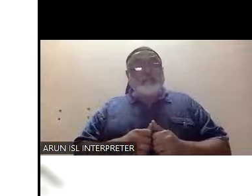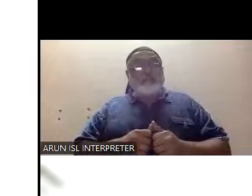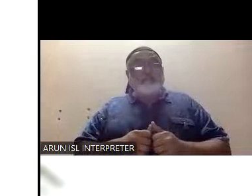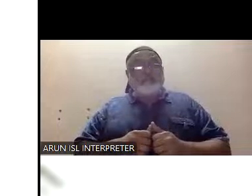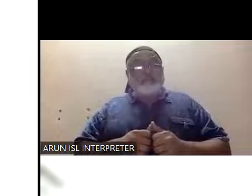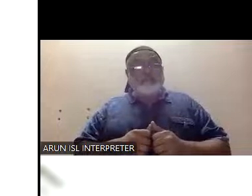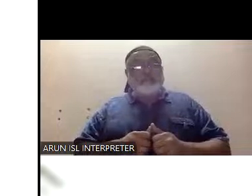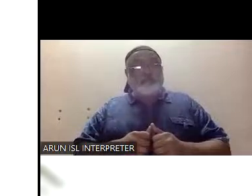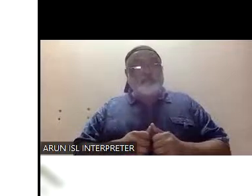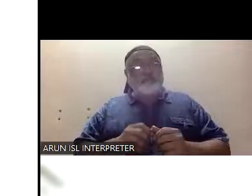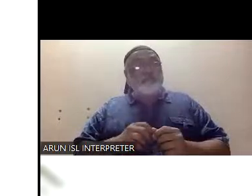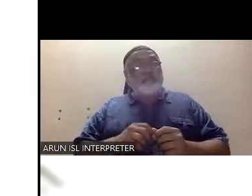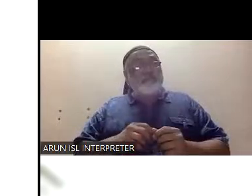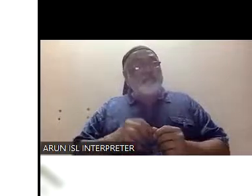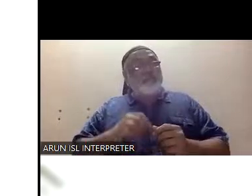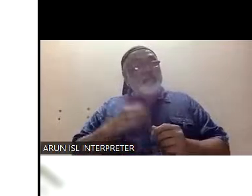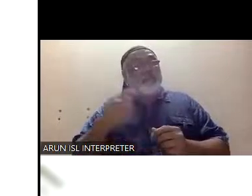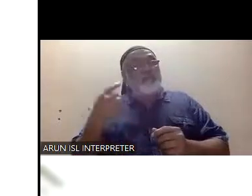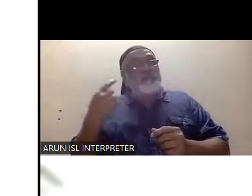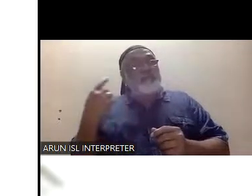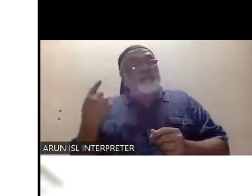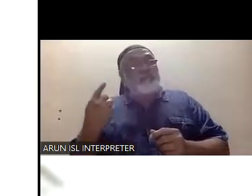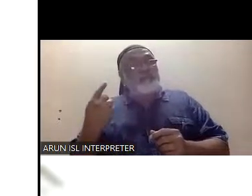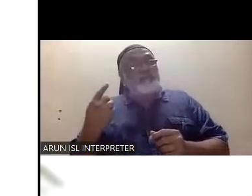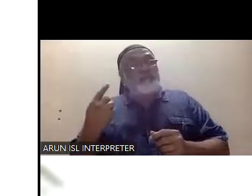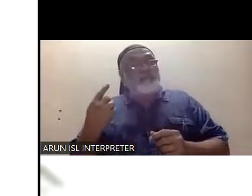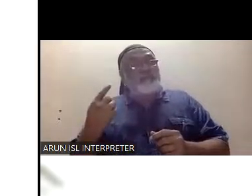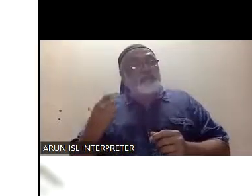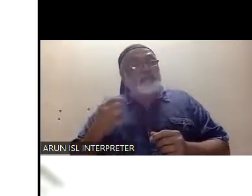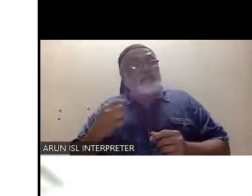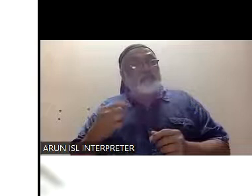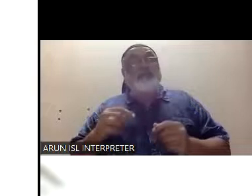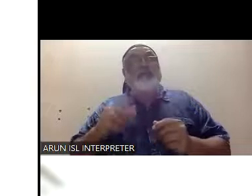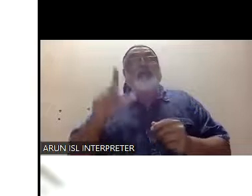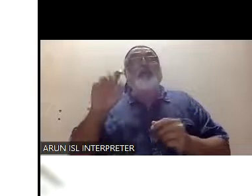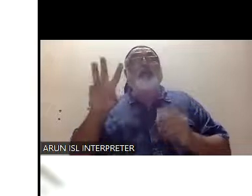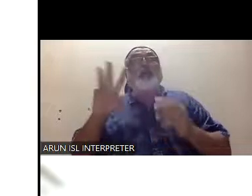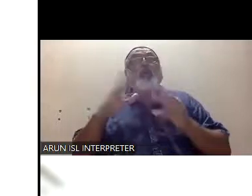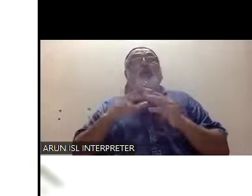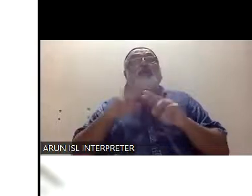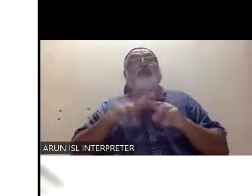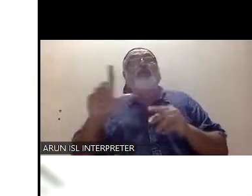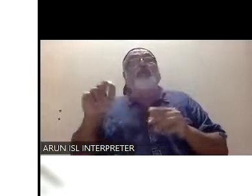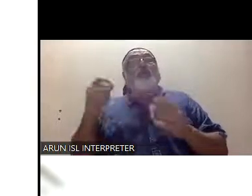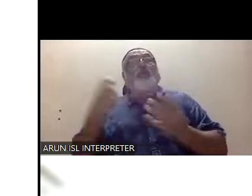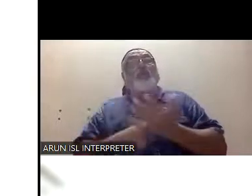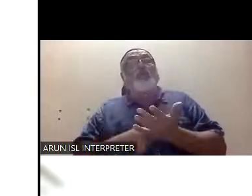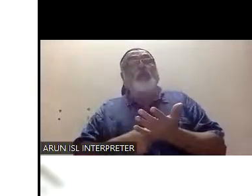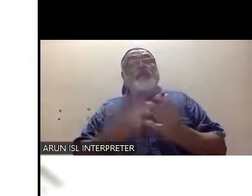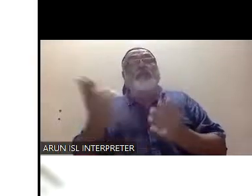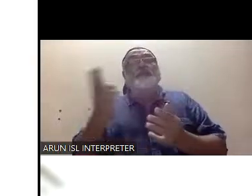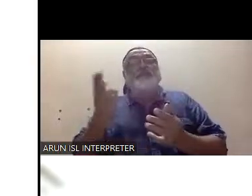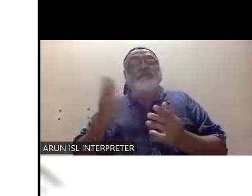buses, people generally understand that the moment it's a low floor bus, it's an accessible bus. No, Low floor is just one main requirement of